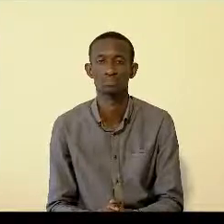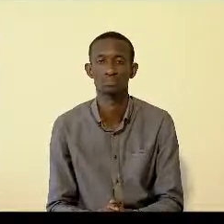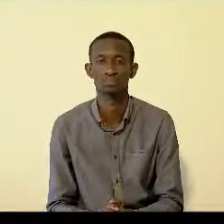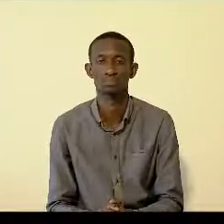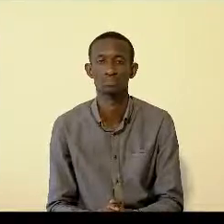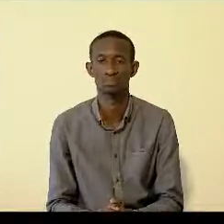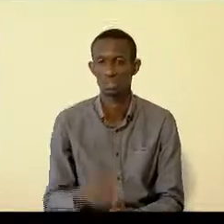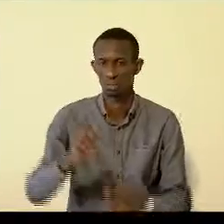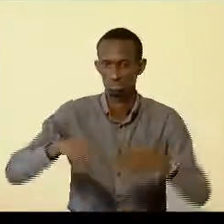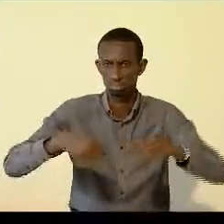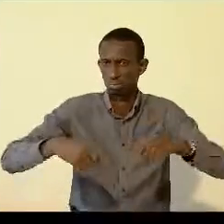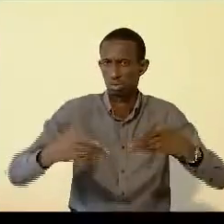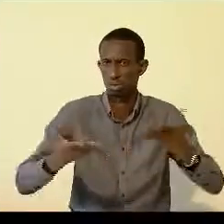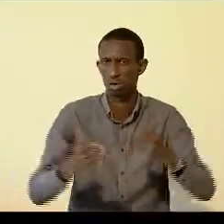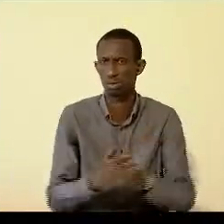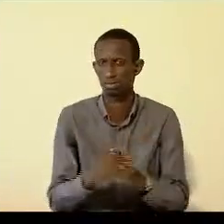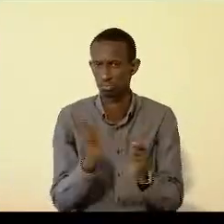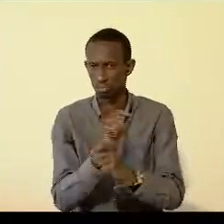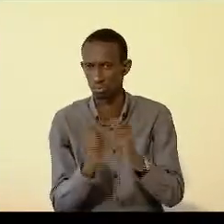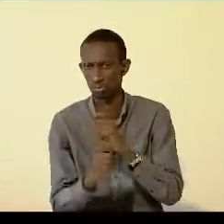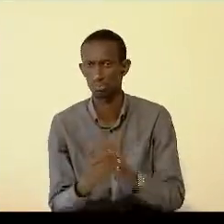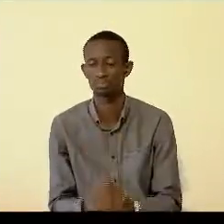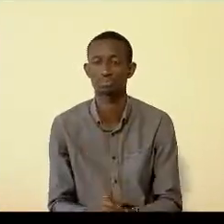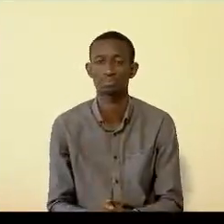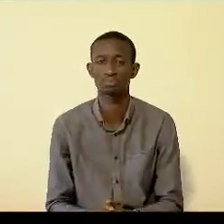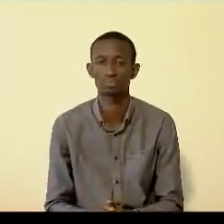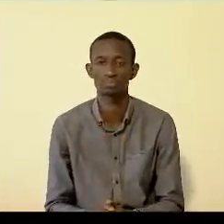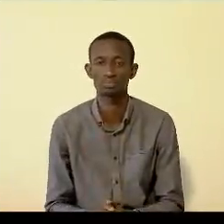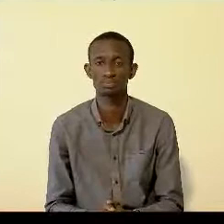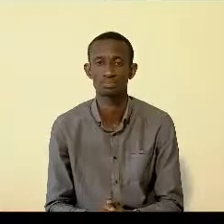How does the reactivity varies as we move down the group?